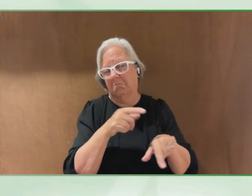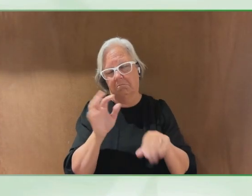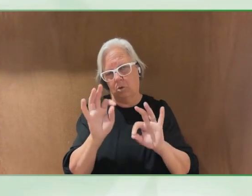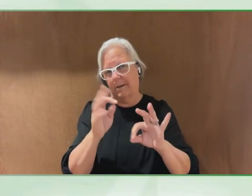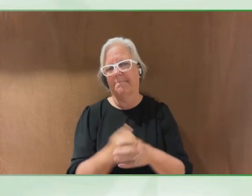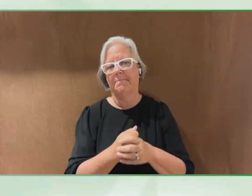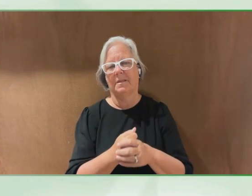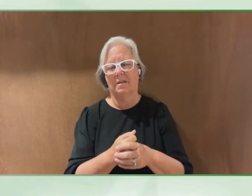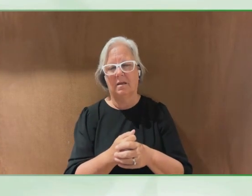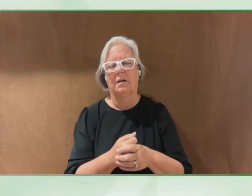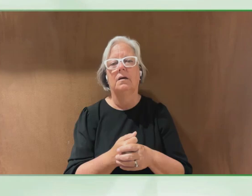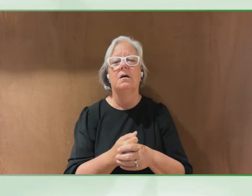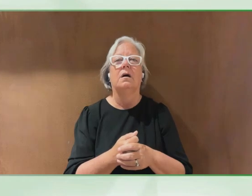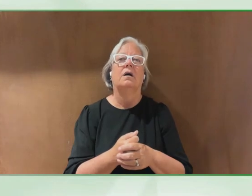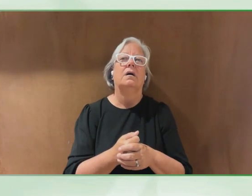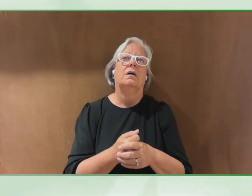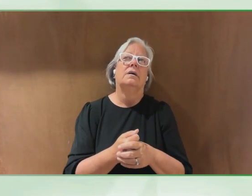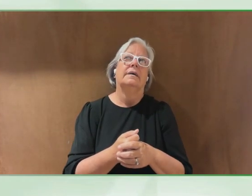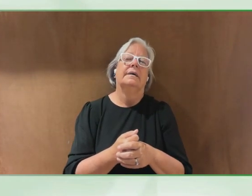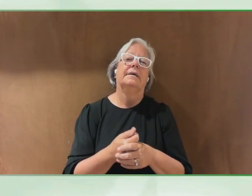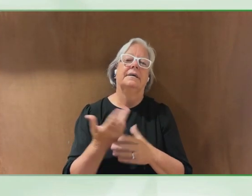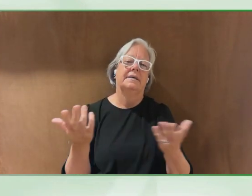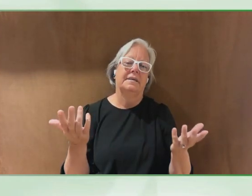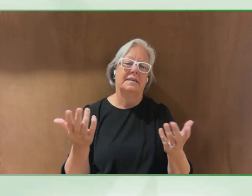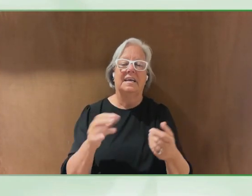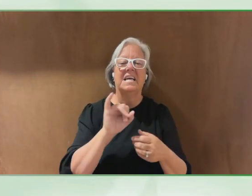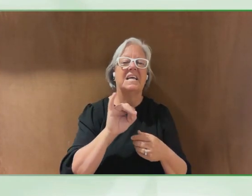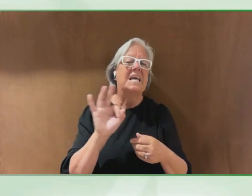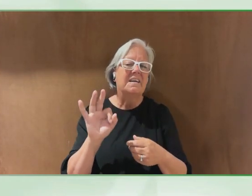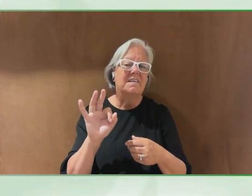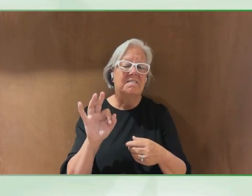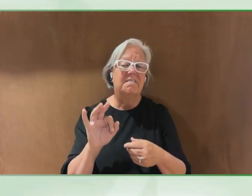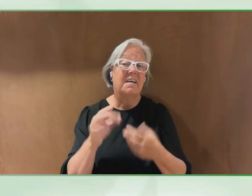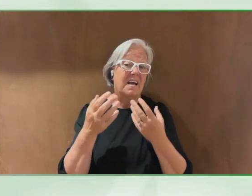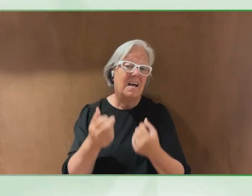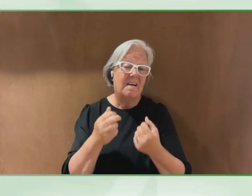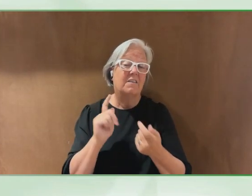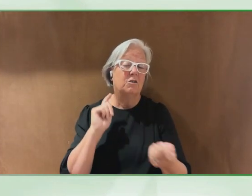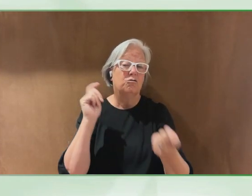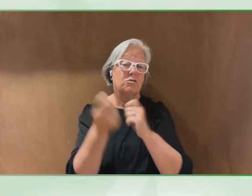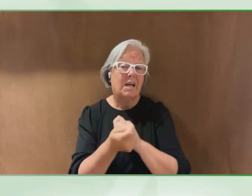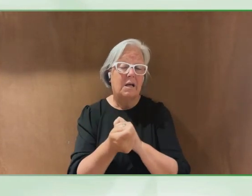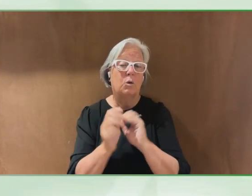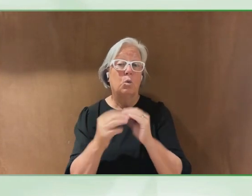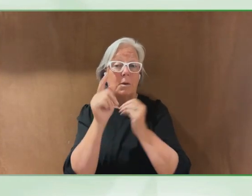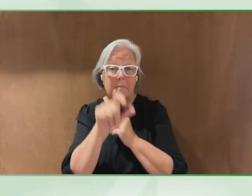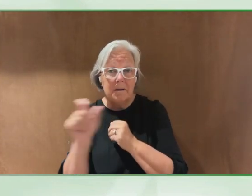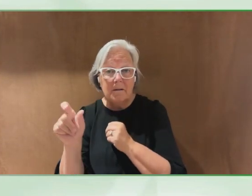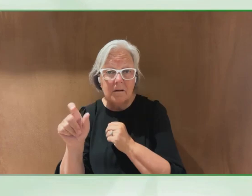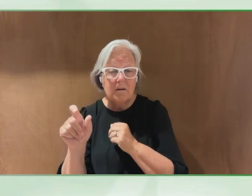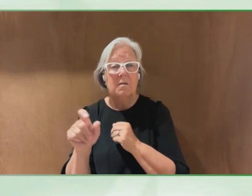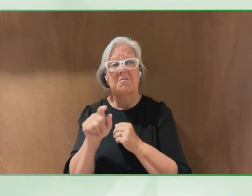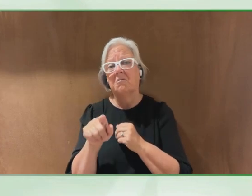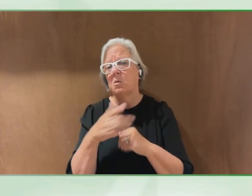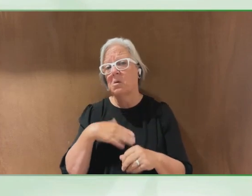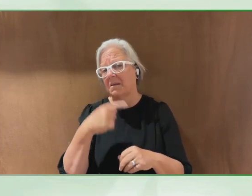if they are seeing a change in the young voices, also with and without disabilities, and if they're seeing through